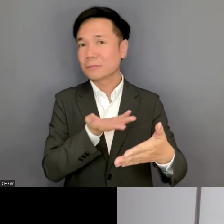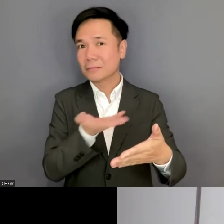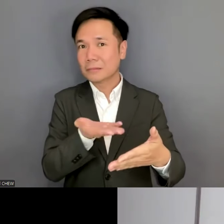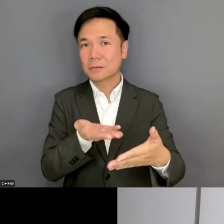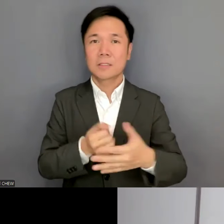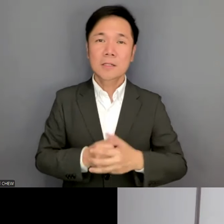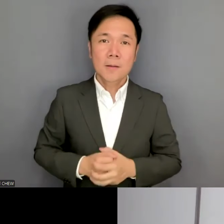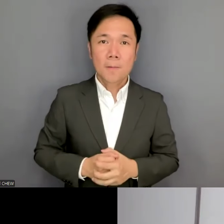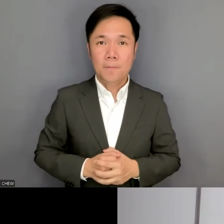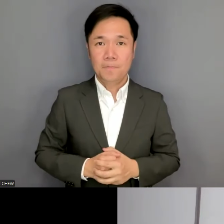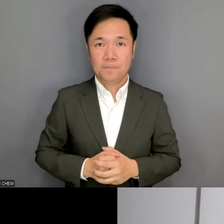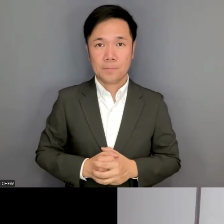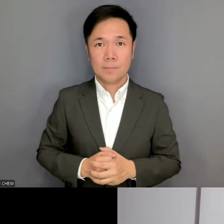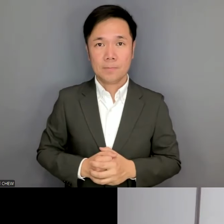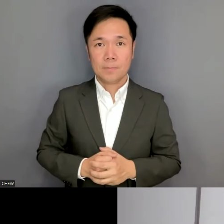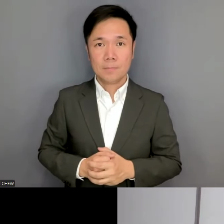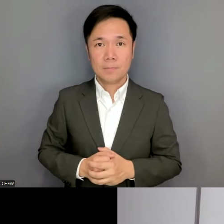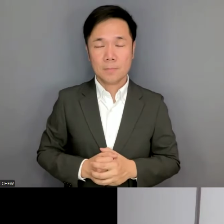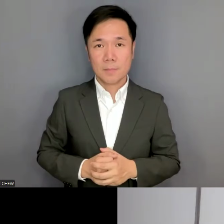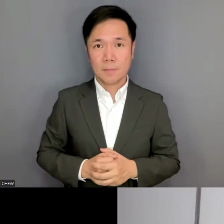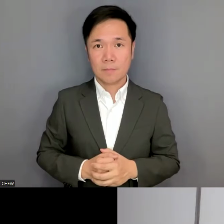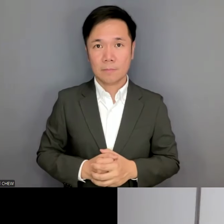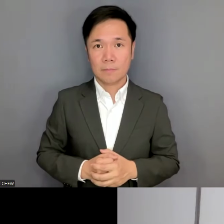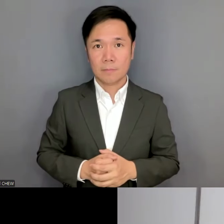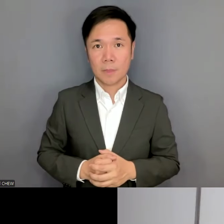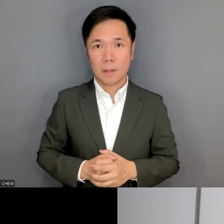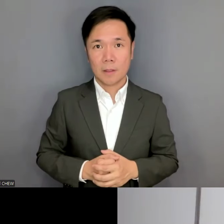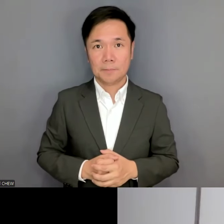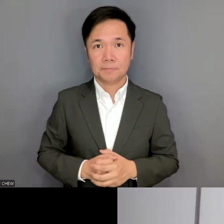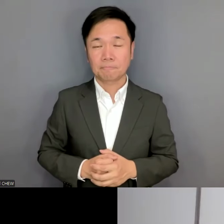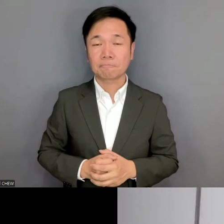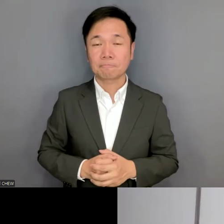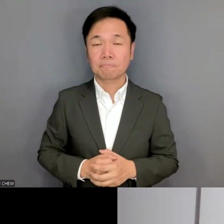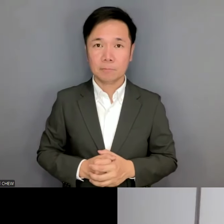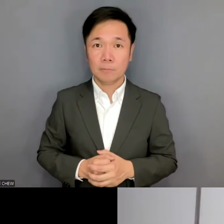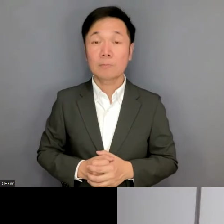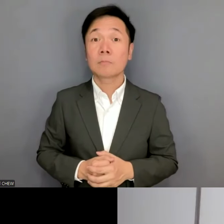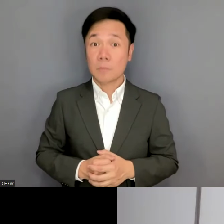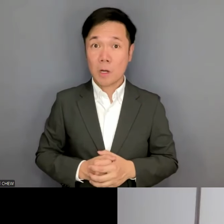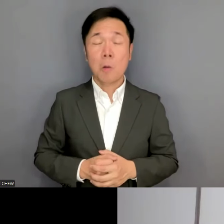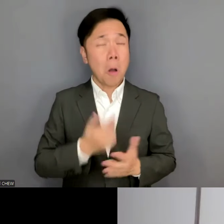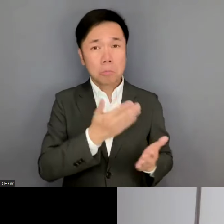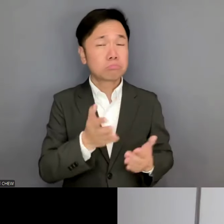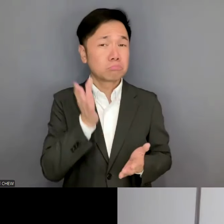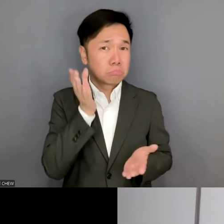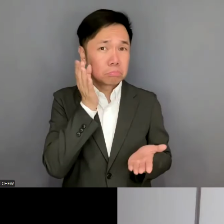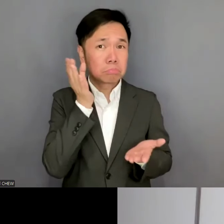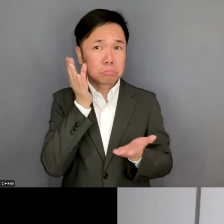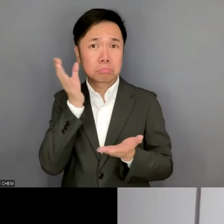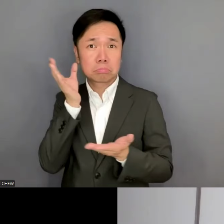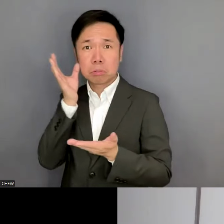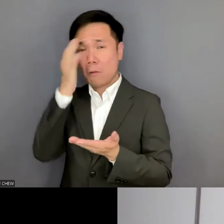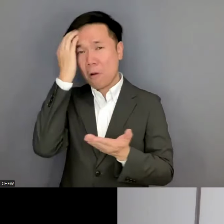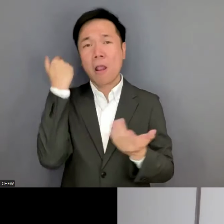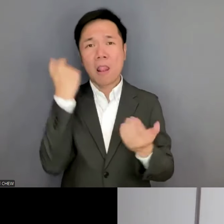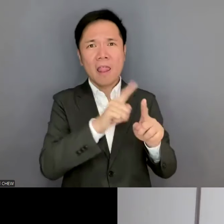las voces de todos los países, de todas Mm, las regiones. we Sería were able muy to largo hacer listen esto, to ¿no? voices Pero of en la different people medida